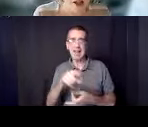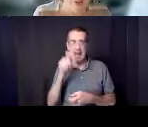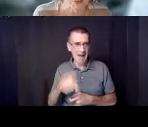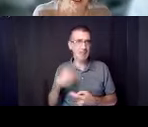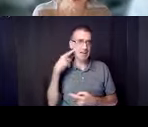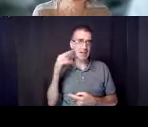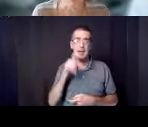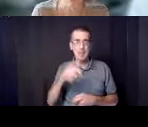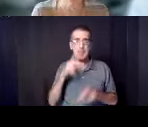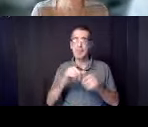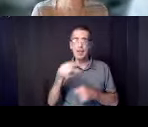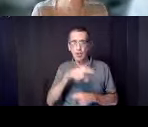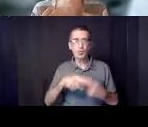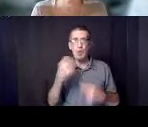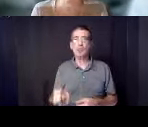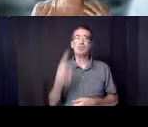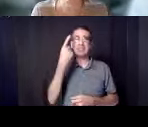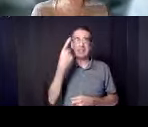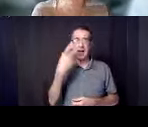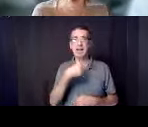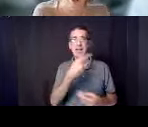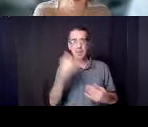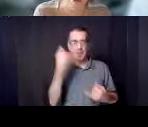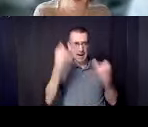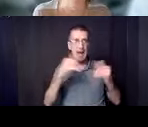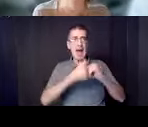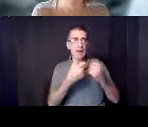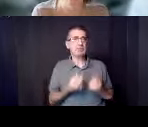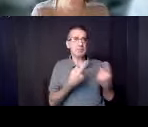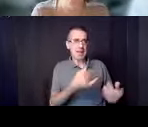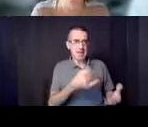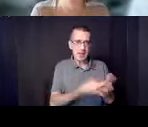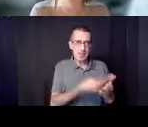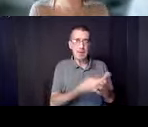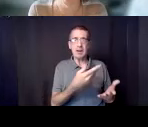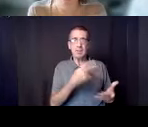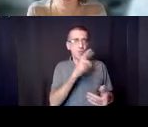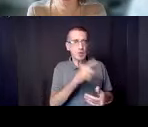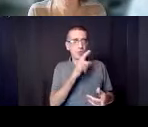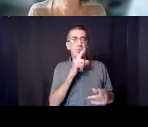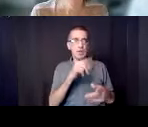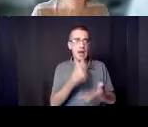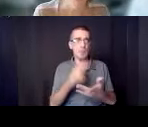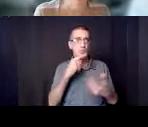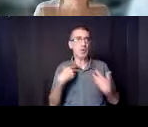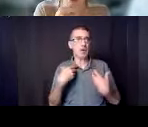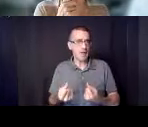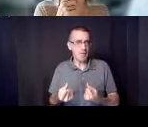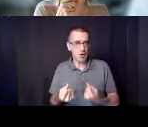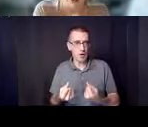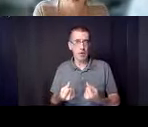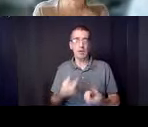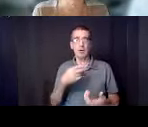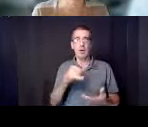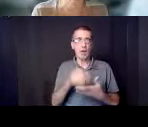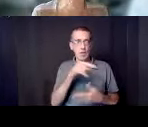to have people like you help them understand it and give them ideas for how to spend money that's really going to truly recover those